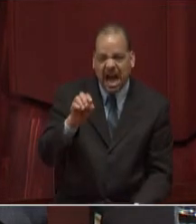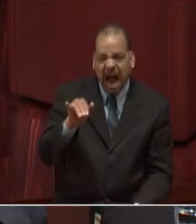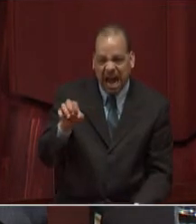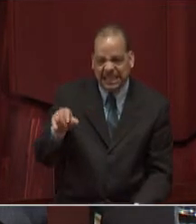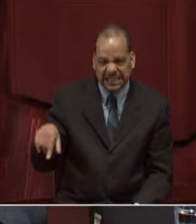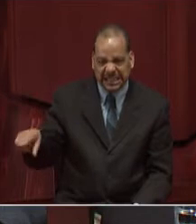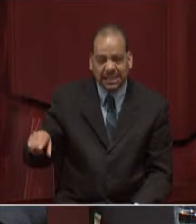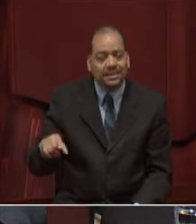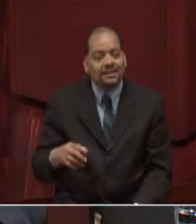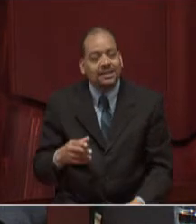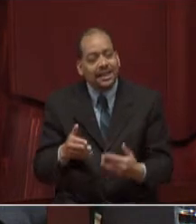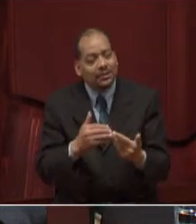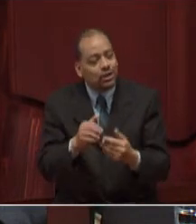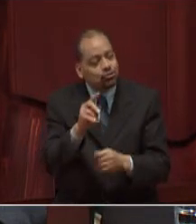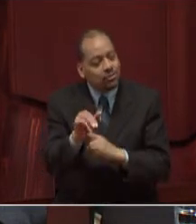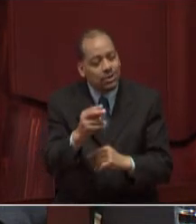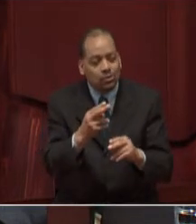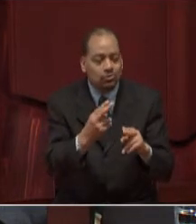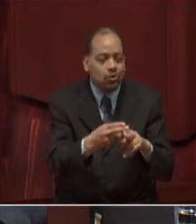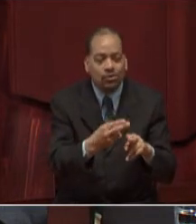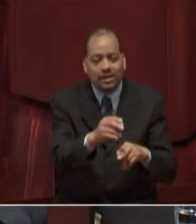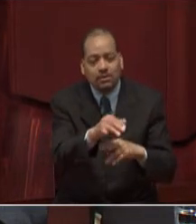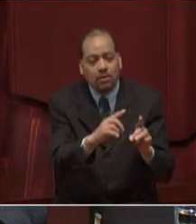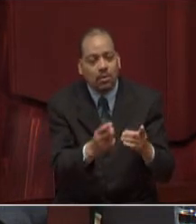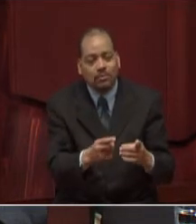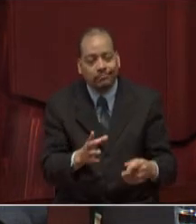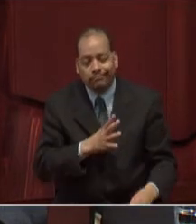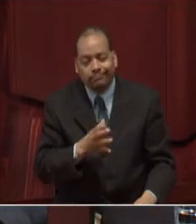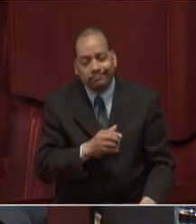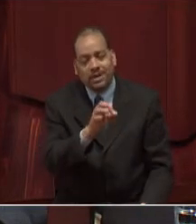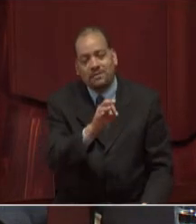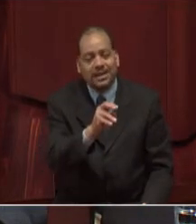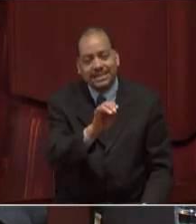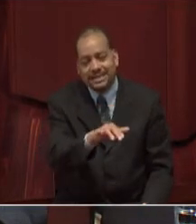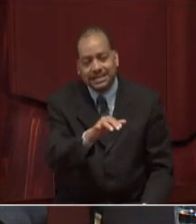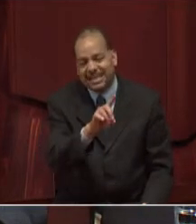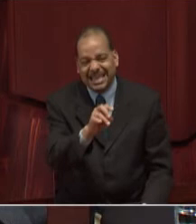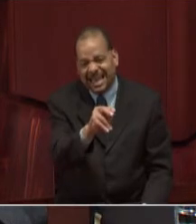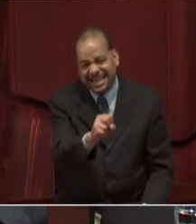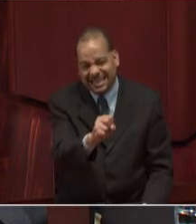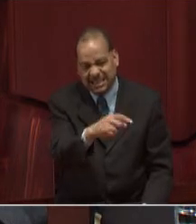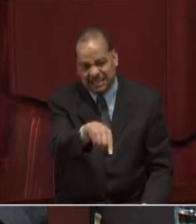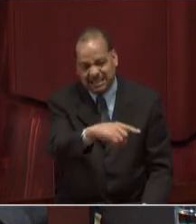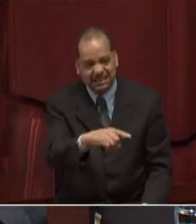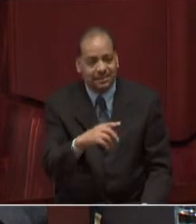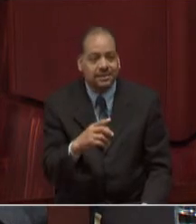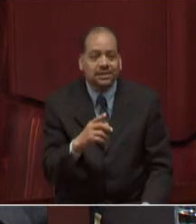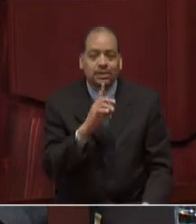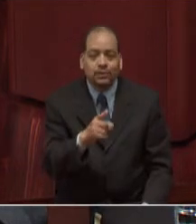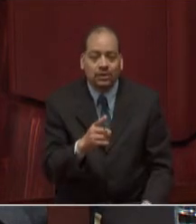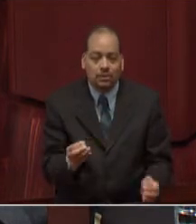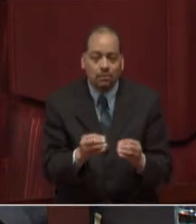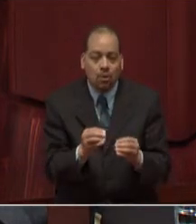bunch of fancy Dans. And he thought they had much more power than they should. And so this led